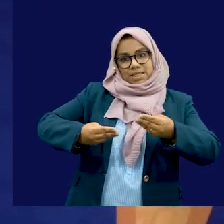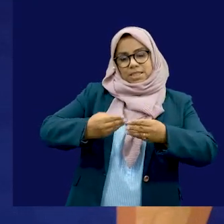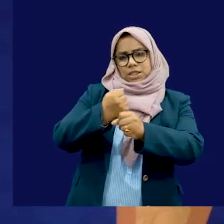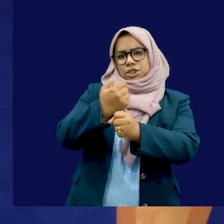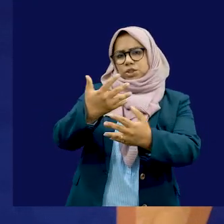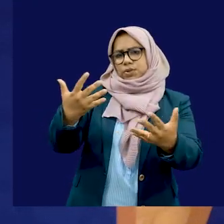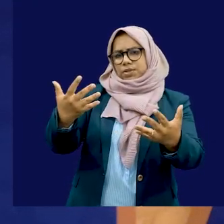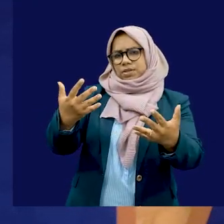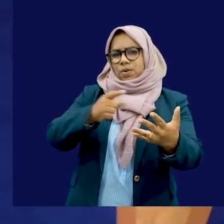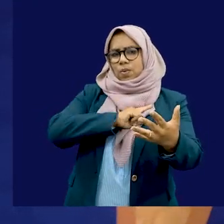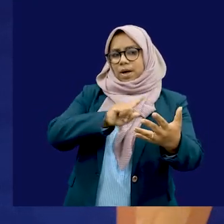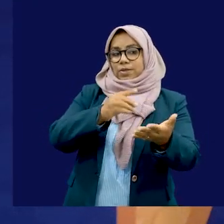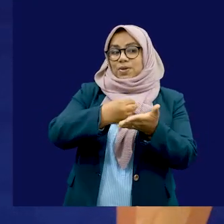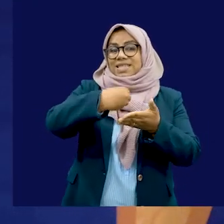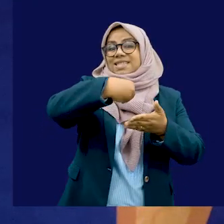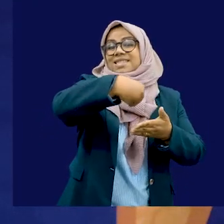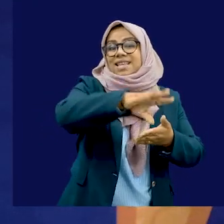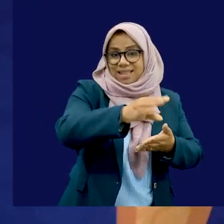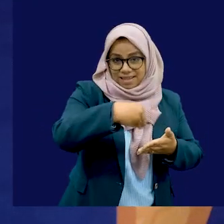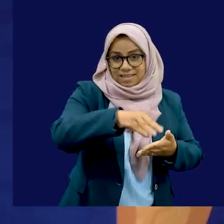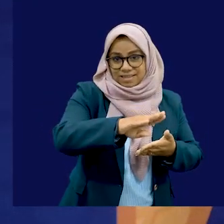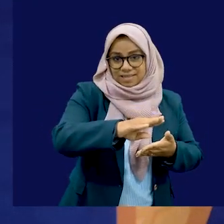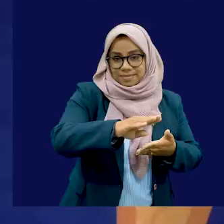you are selling the shares.